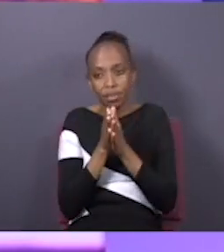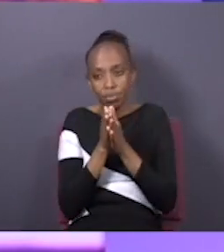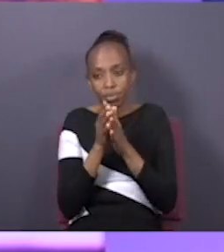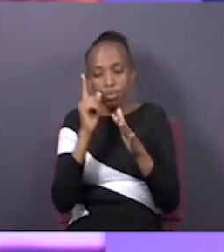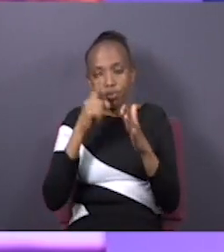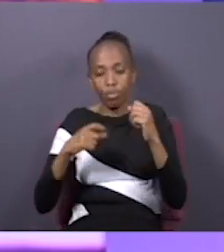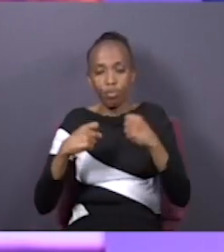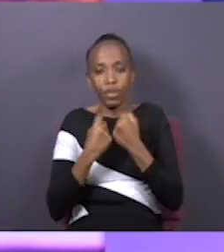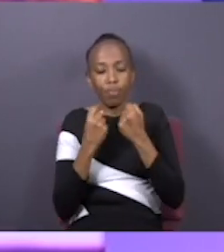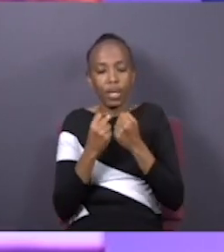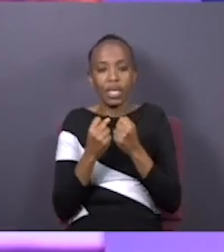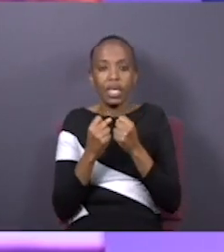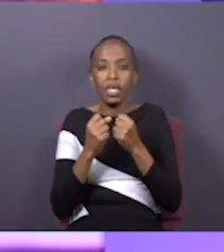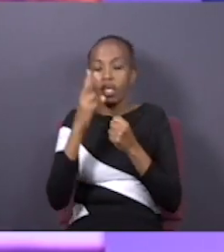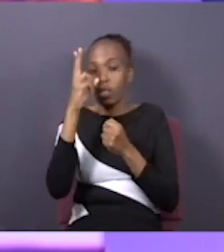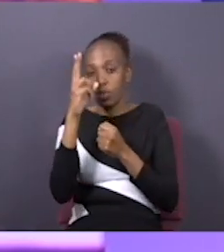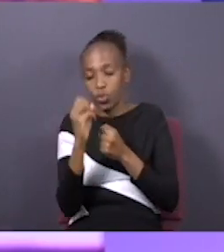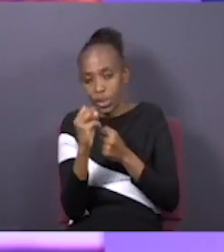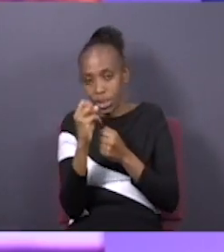What happened in the year